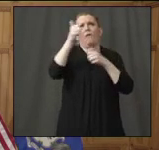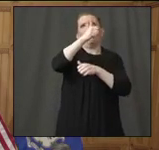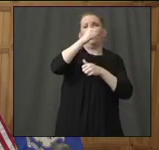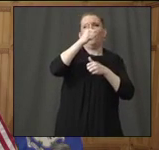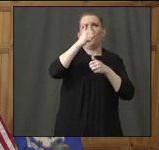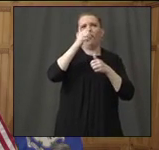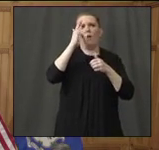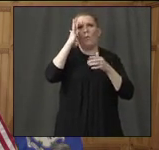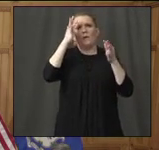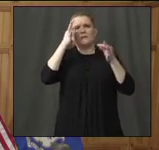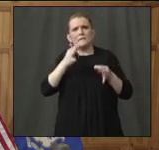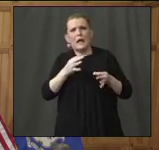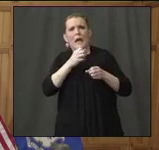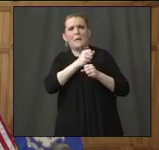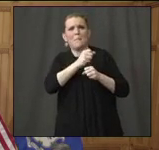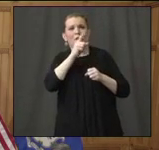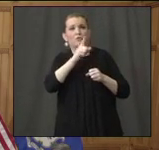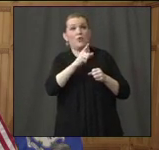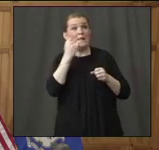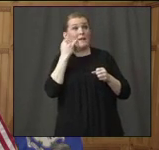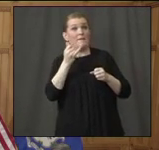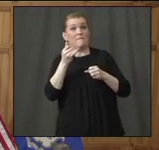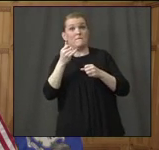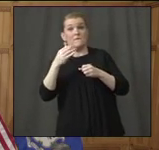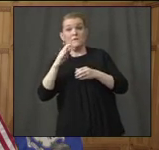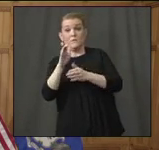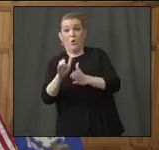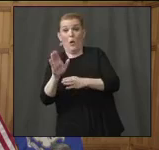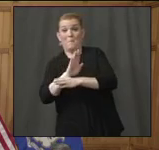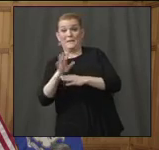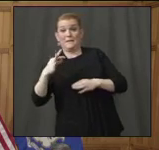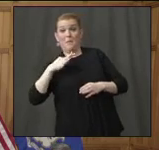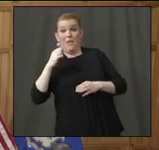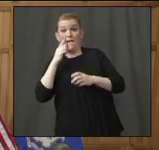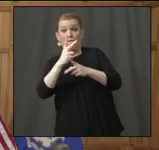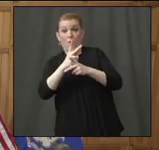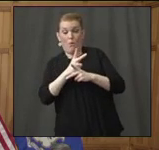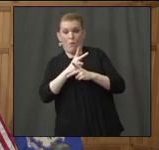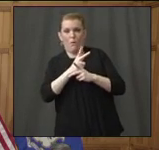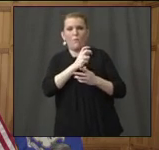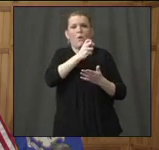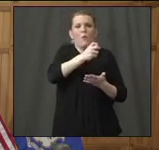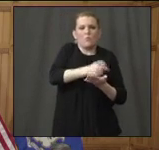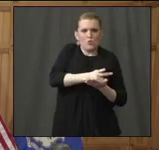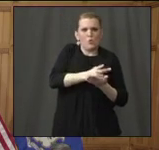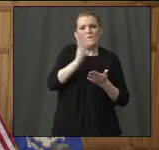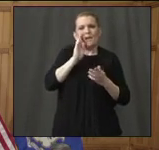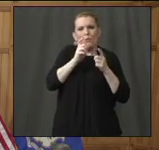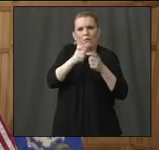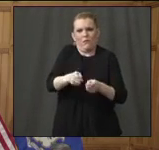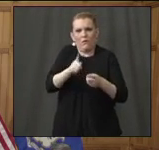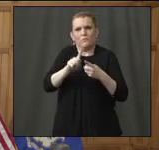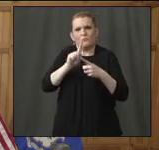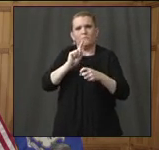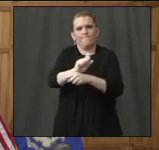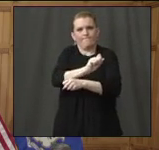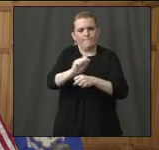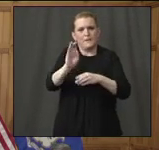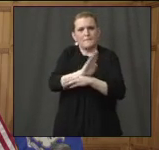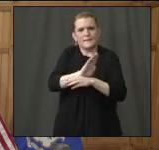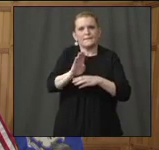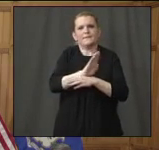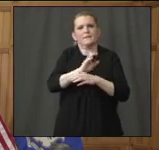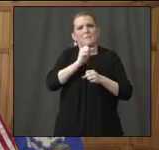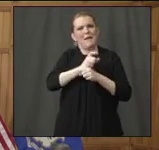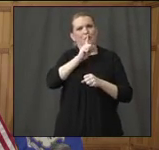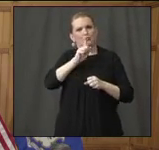including bodegas, local shops, and how are you working with those businesses without access to technology to